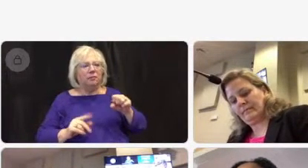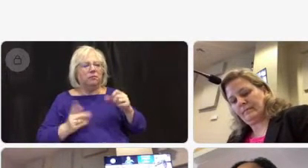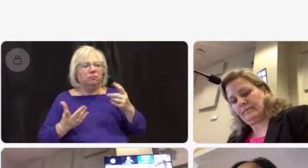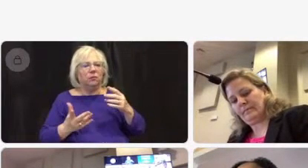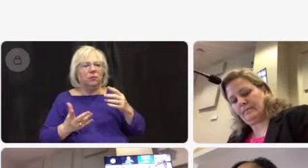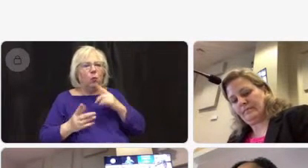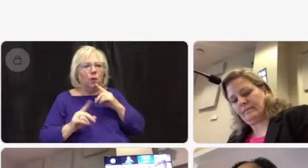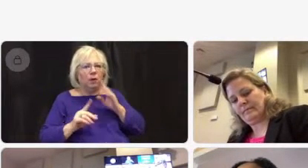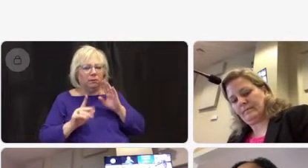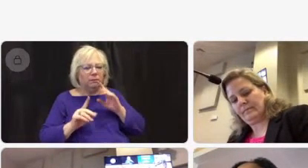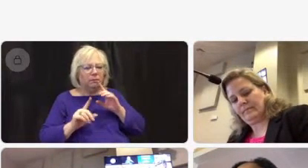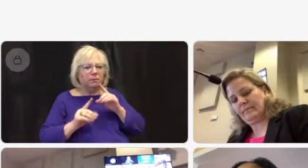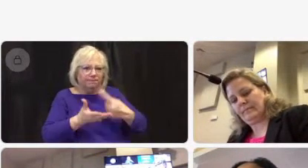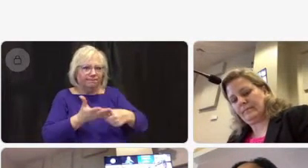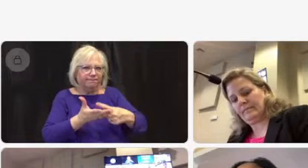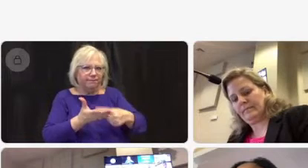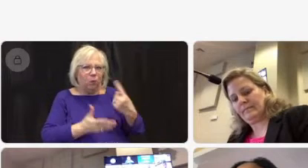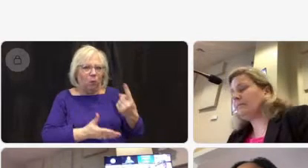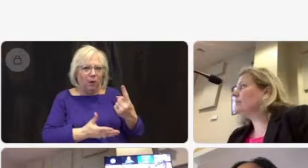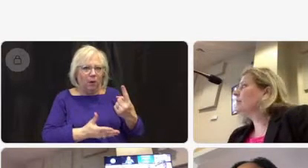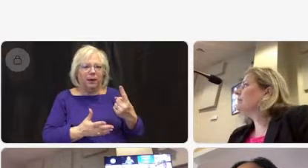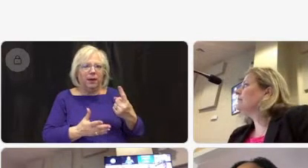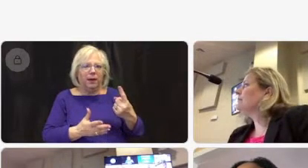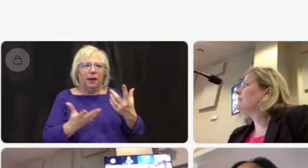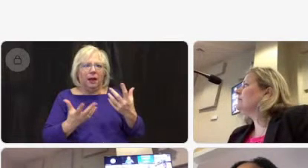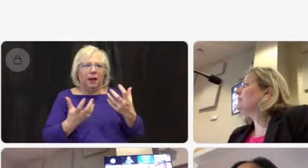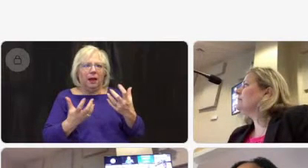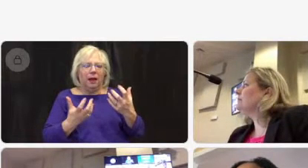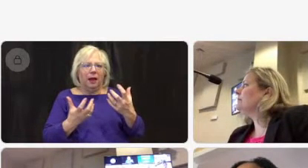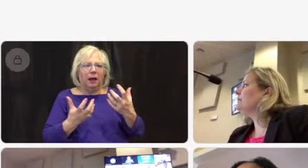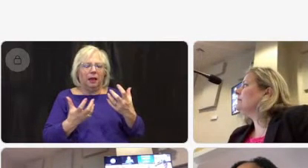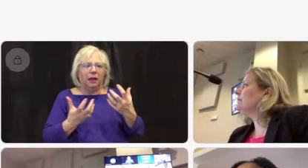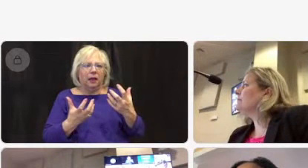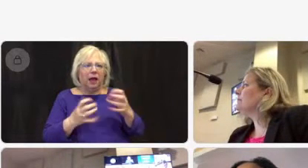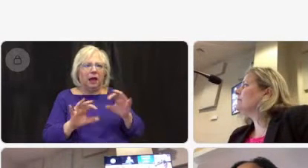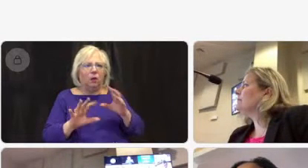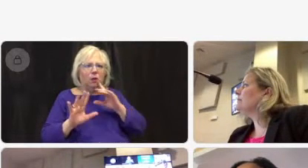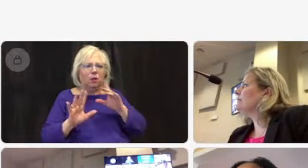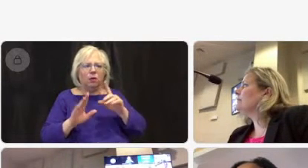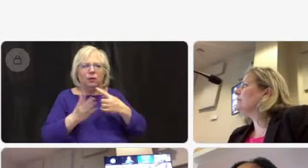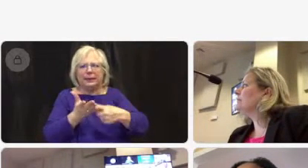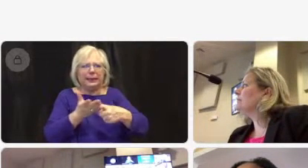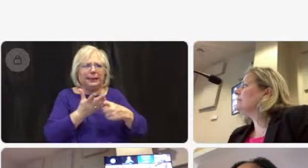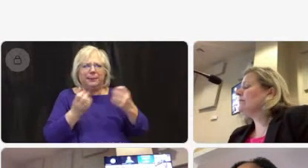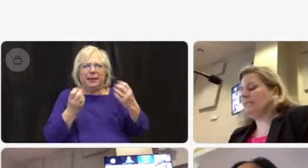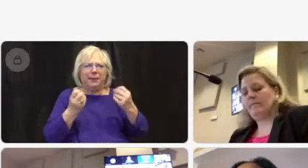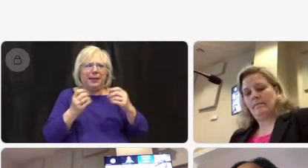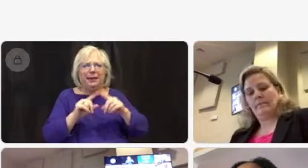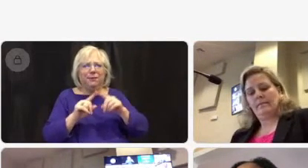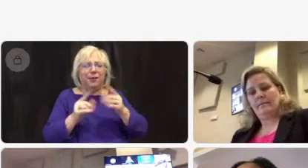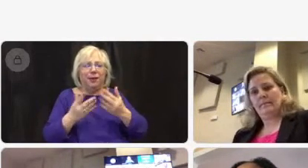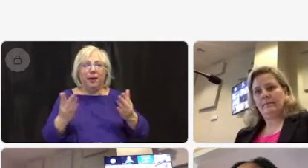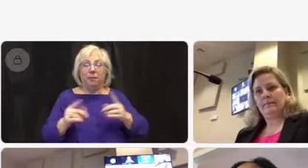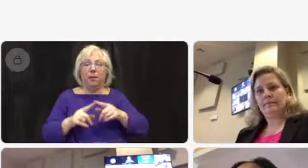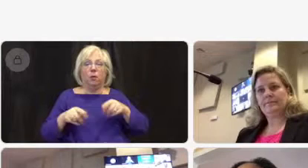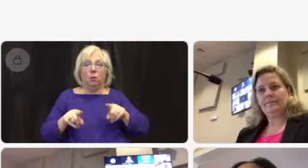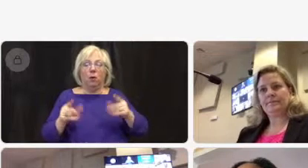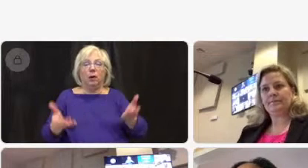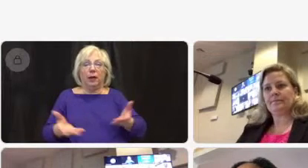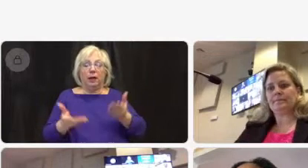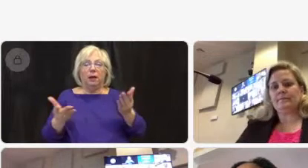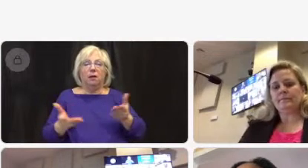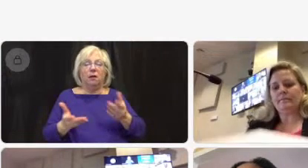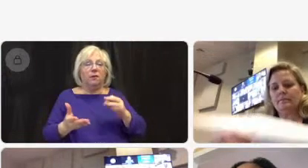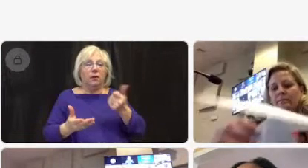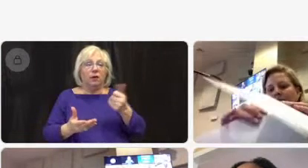to try to address a lot of different stuff, but any other, while we're here, members of the board, are there